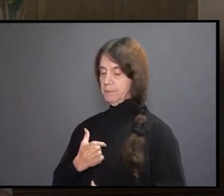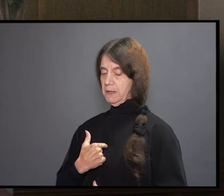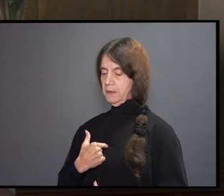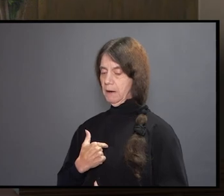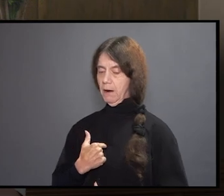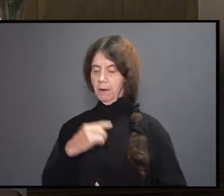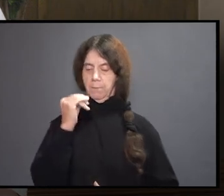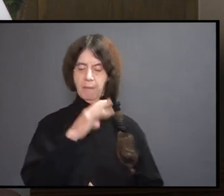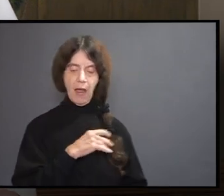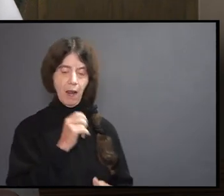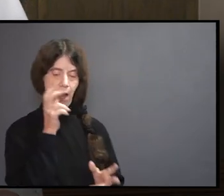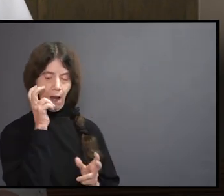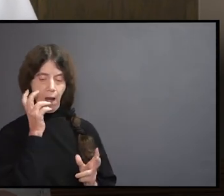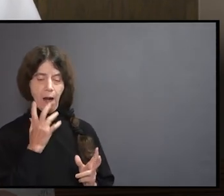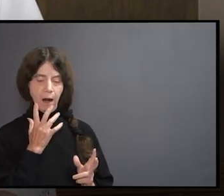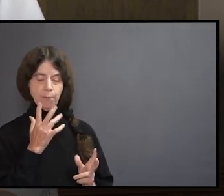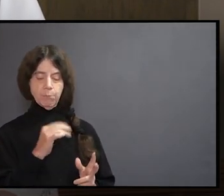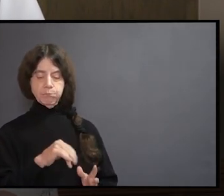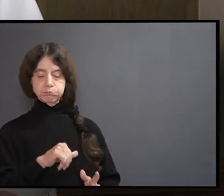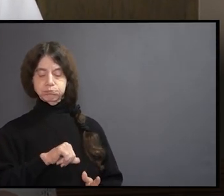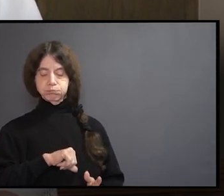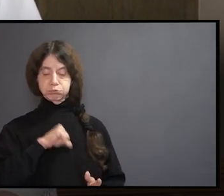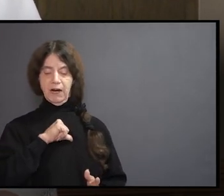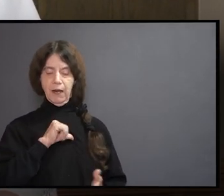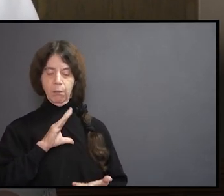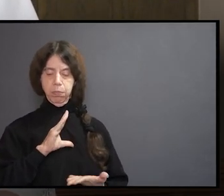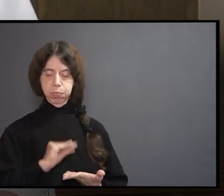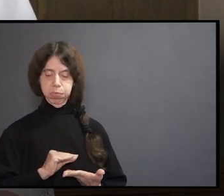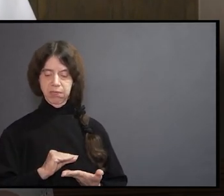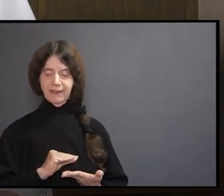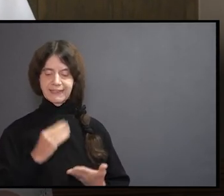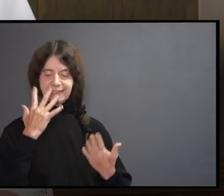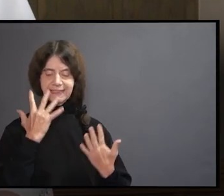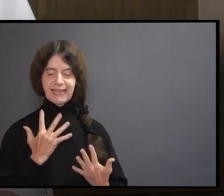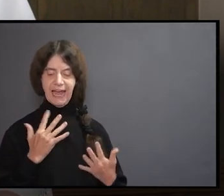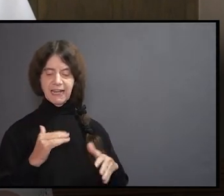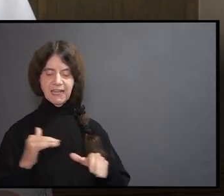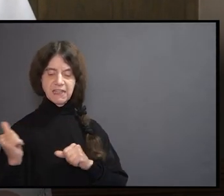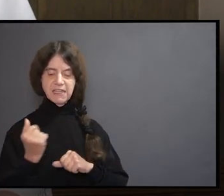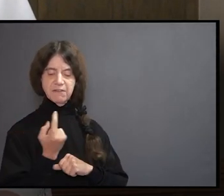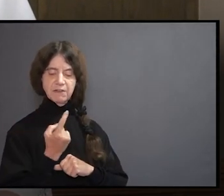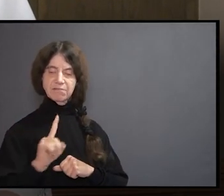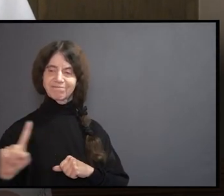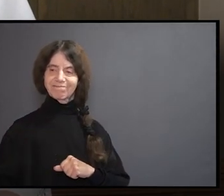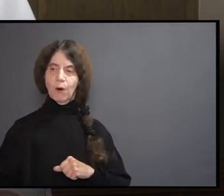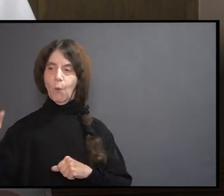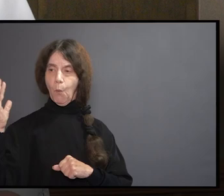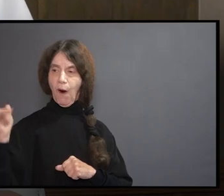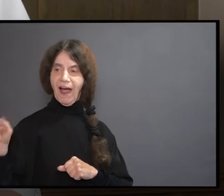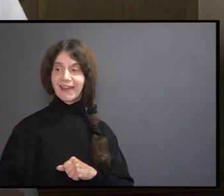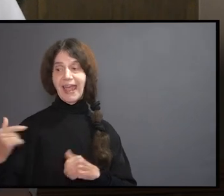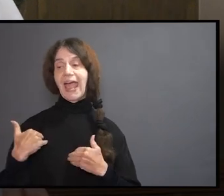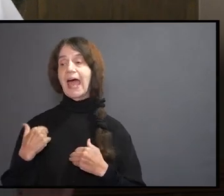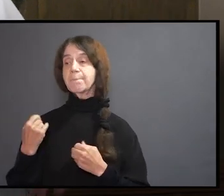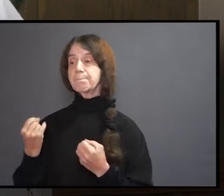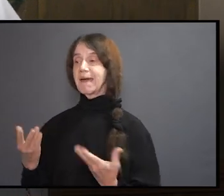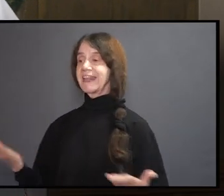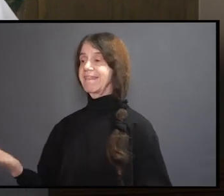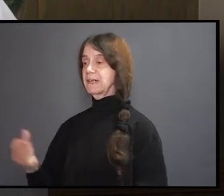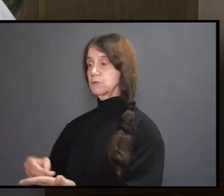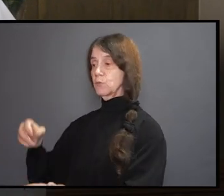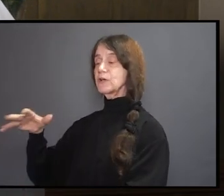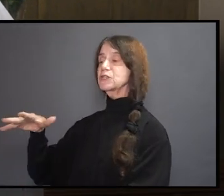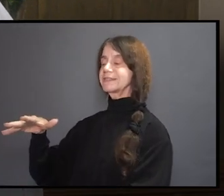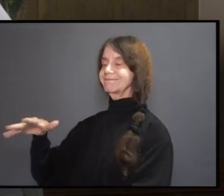Disheartened by the saying, he went away sorrowful, for he had great possessions. This is the gospel